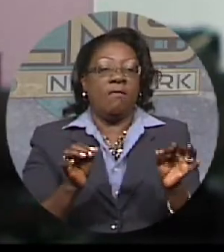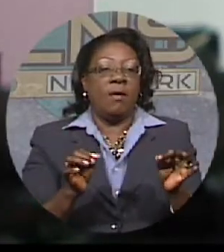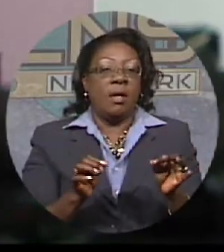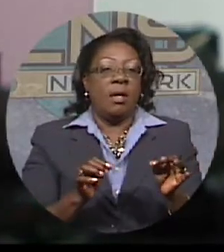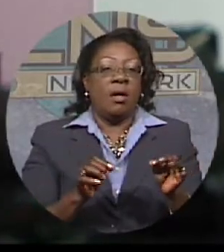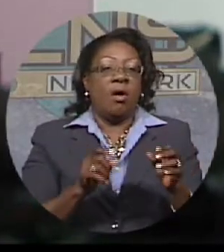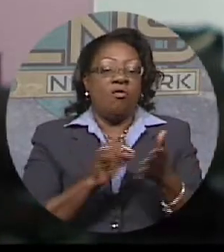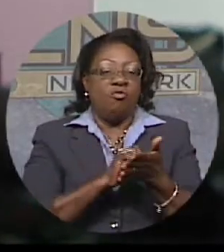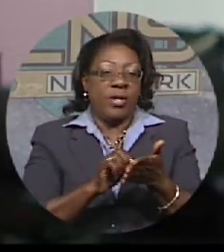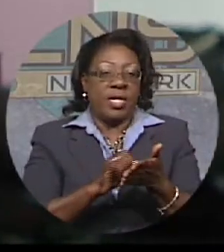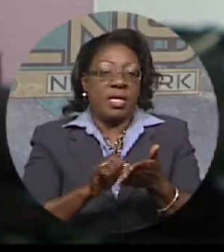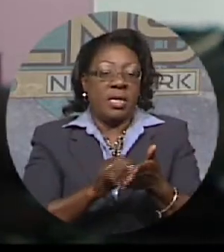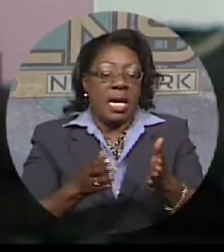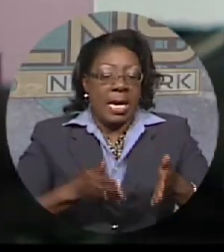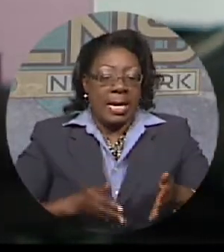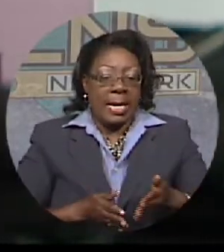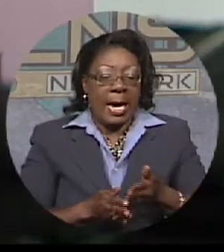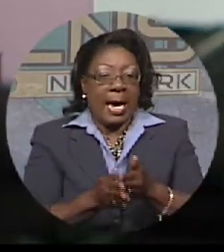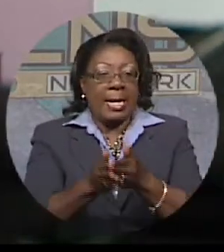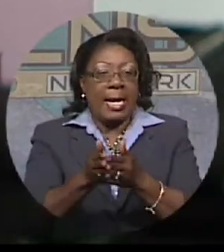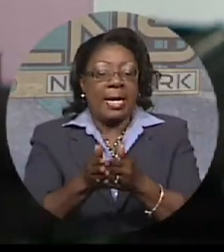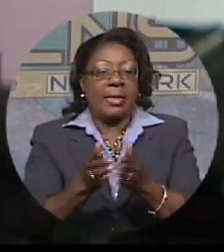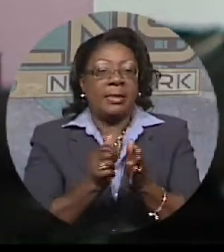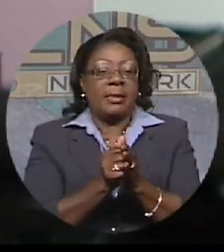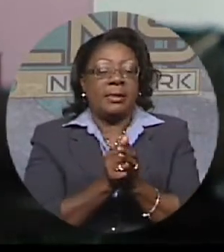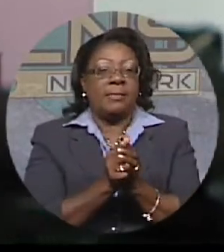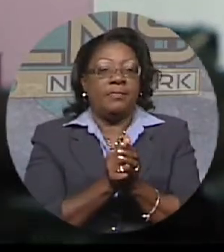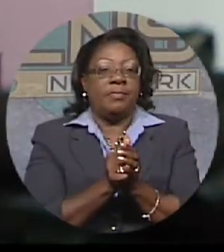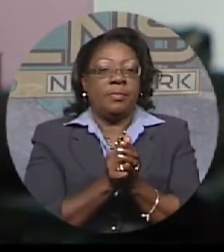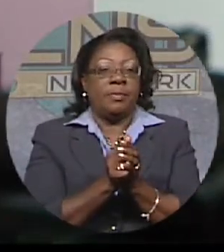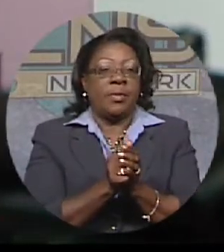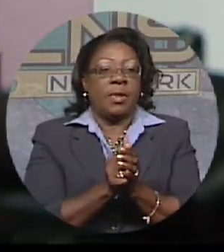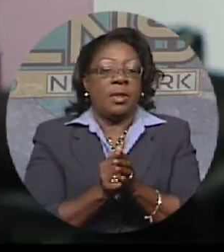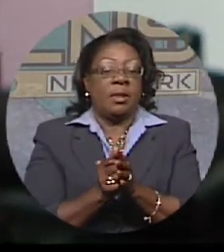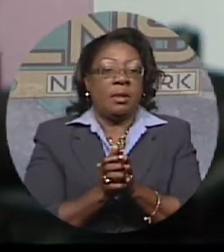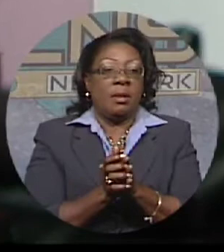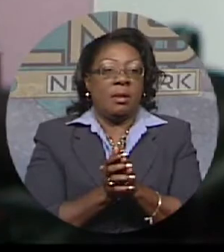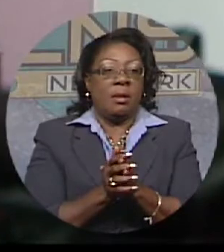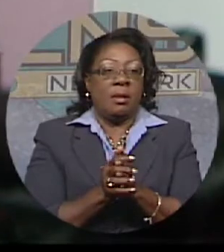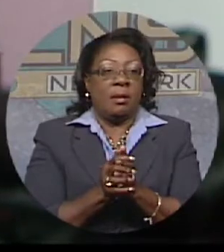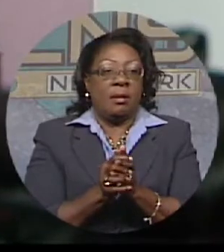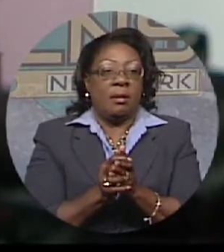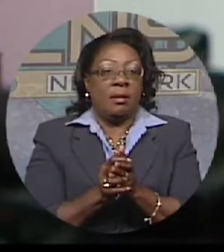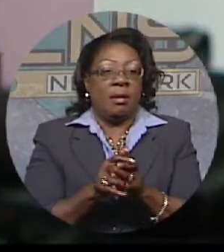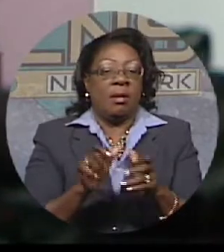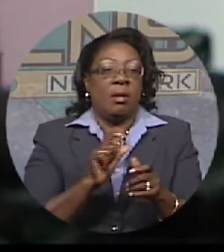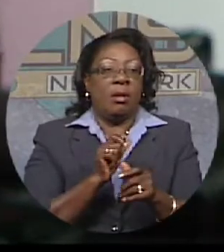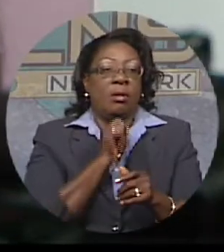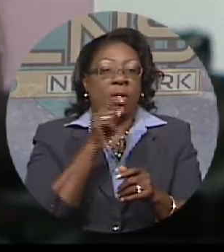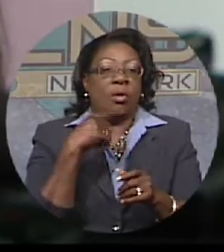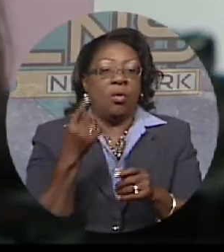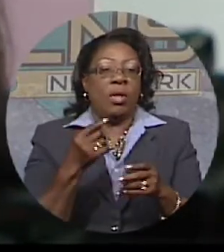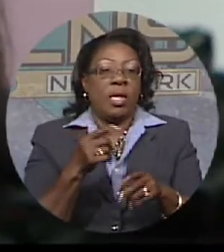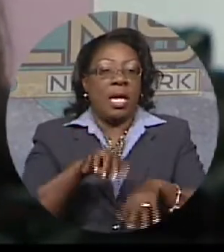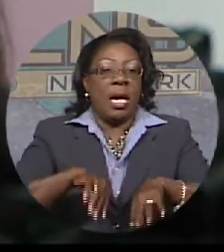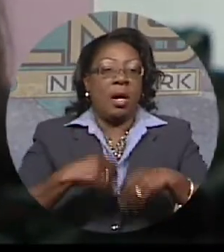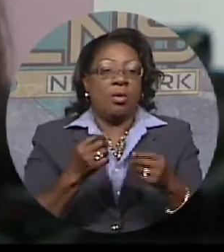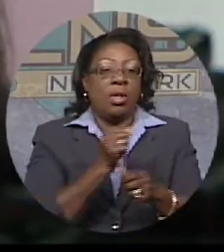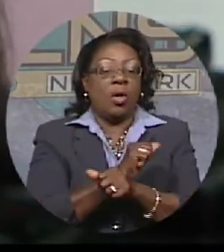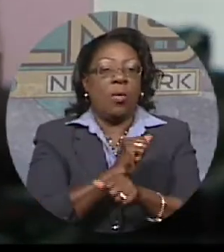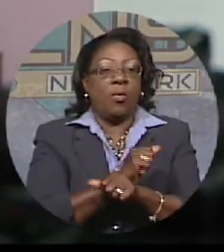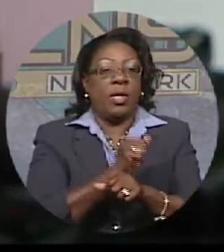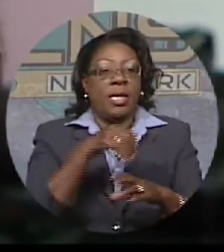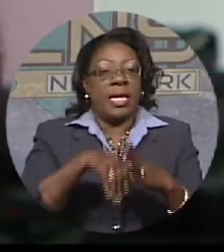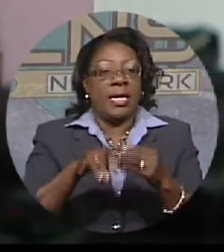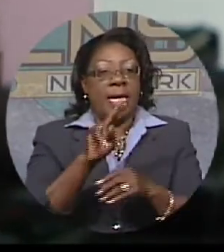specific written policy guidelines as to how to conduct not only the operation of the core functions of